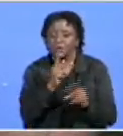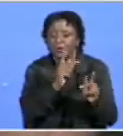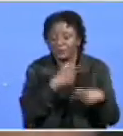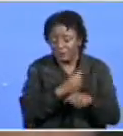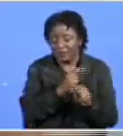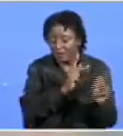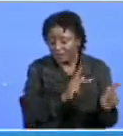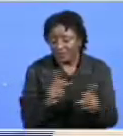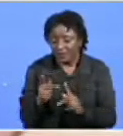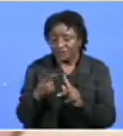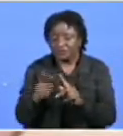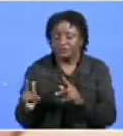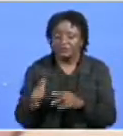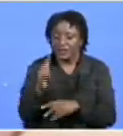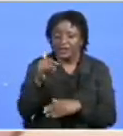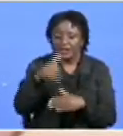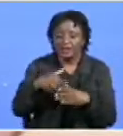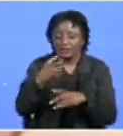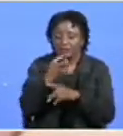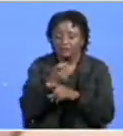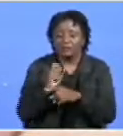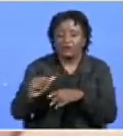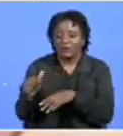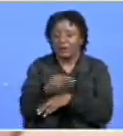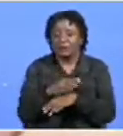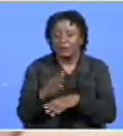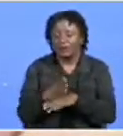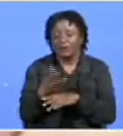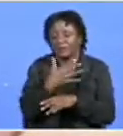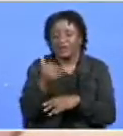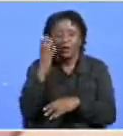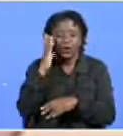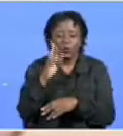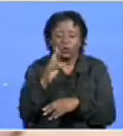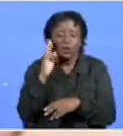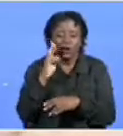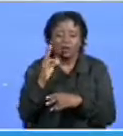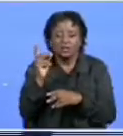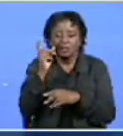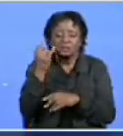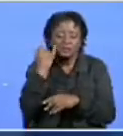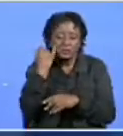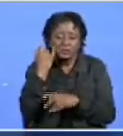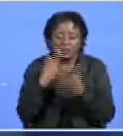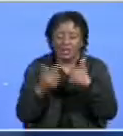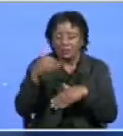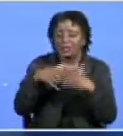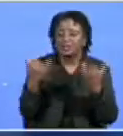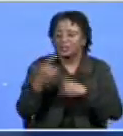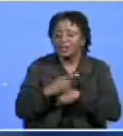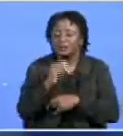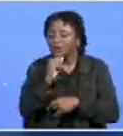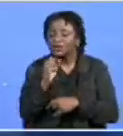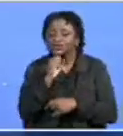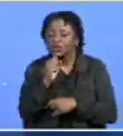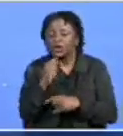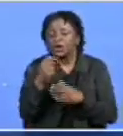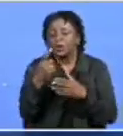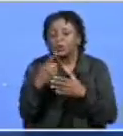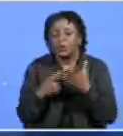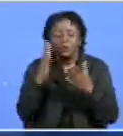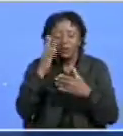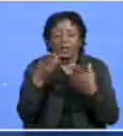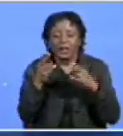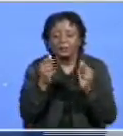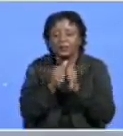well. Well, they were supposed to come in today. I'm not sure what's gonna happen with their arrangements, their flight arrangements,